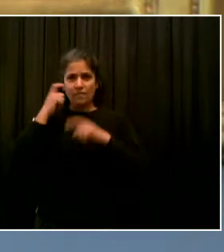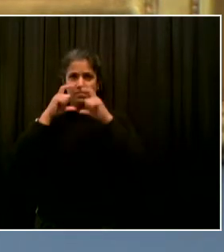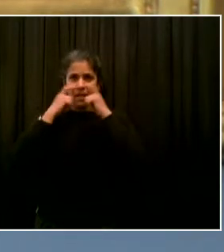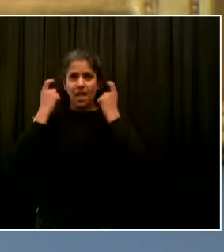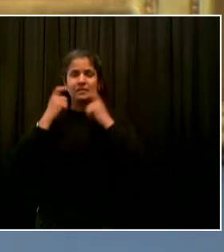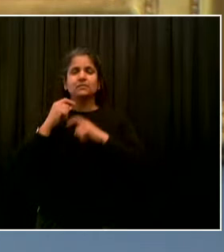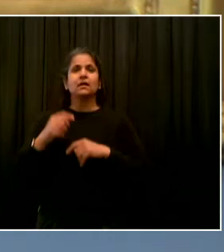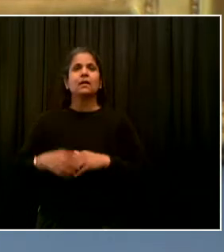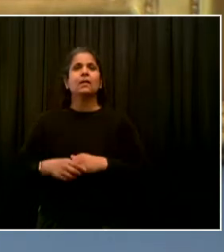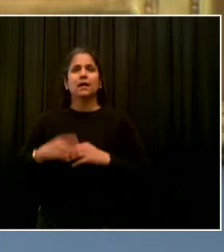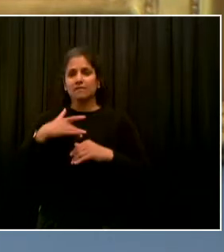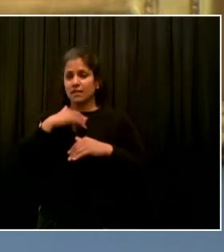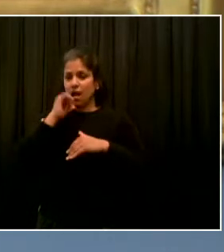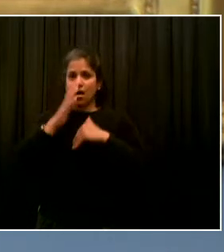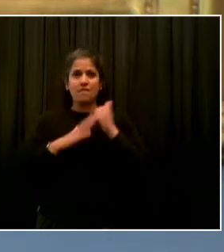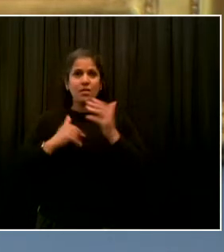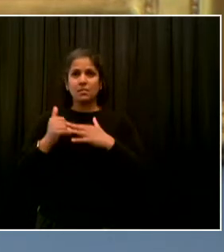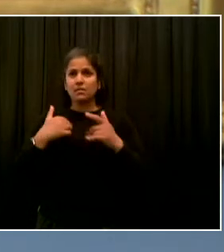vaccine